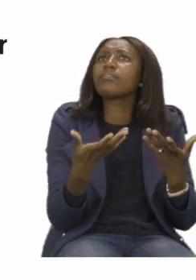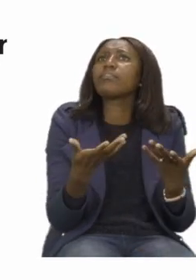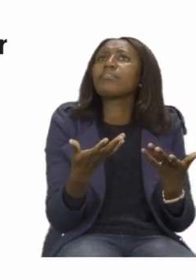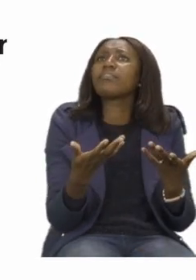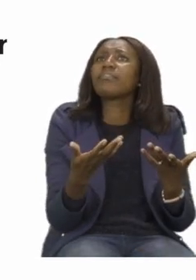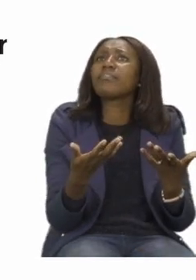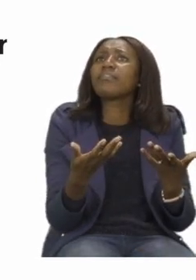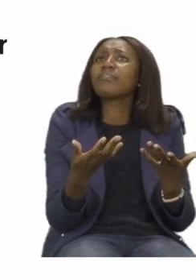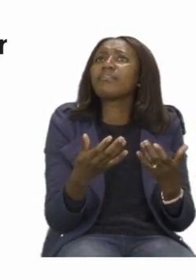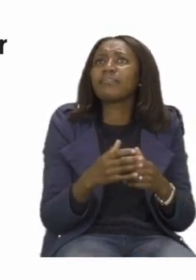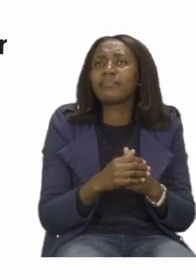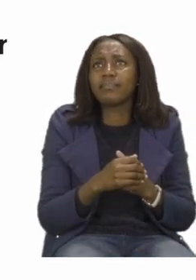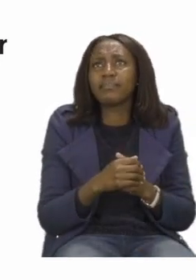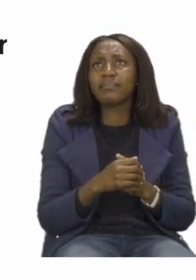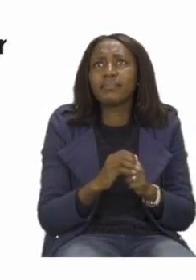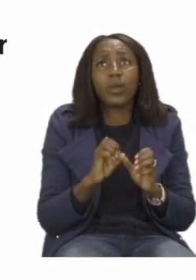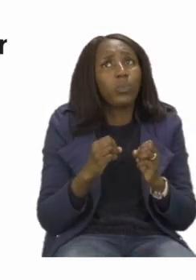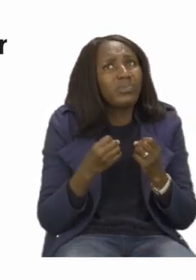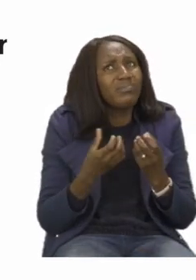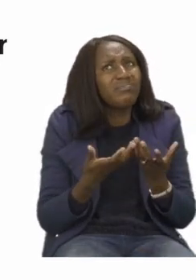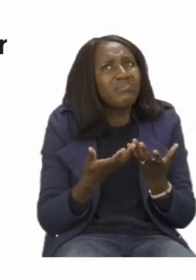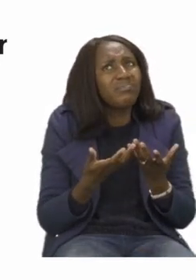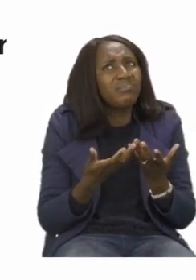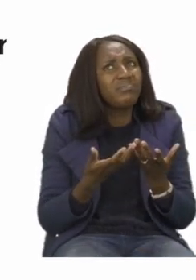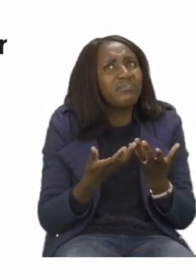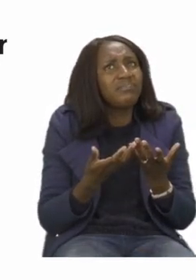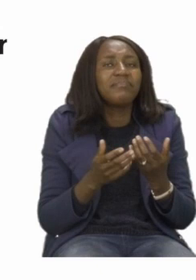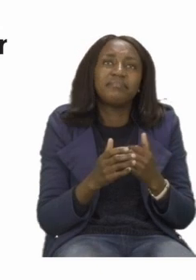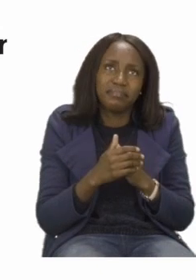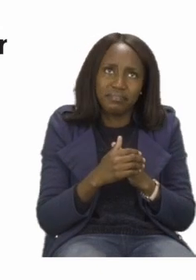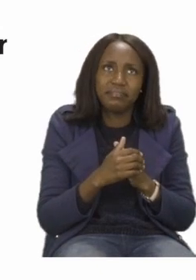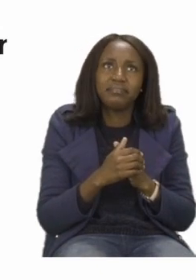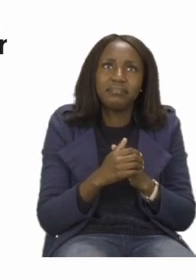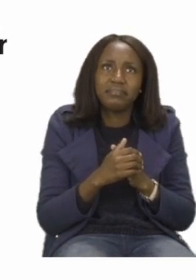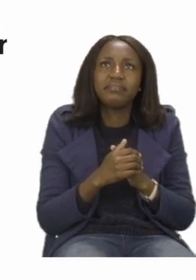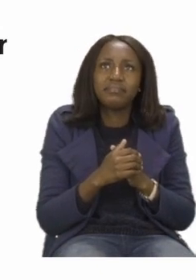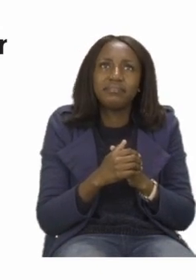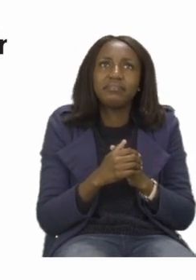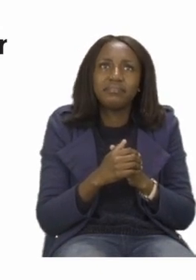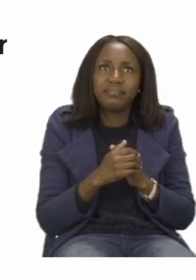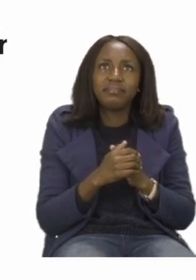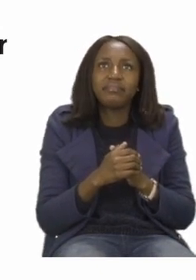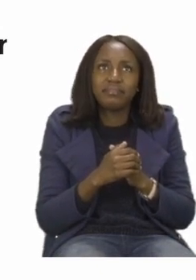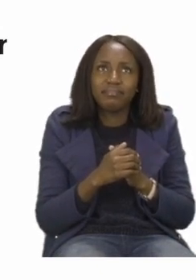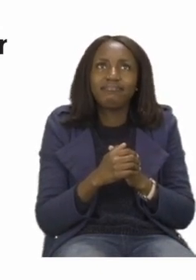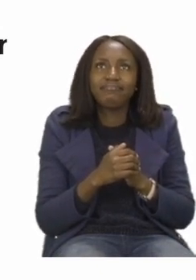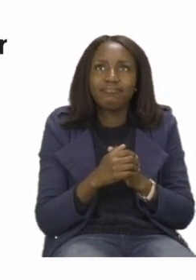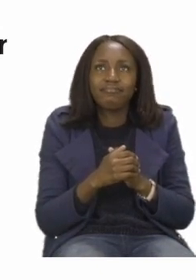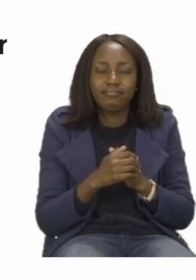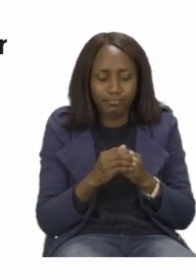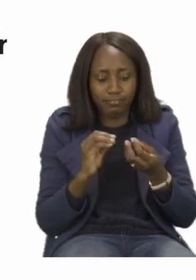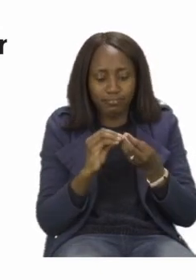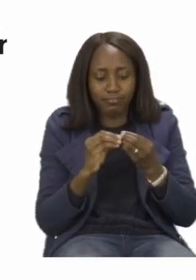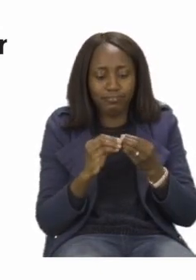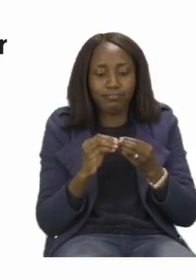marbles does Tom have left? So we have been given 3 important